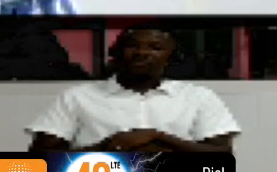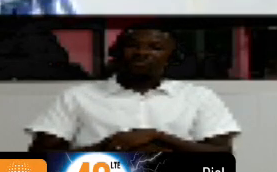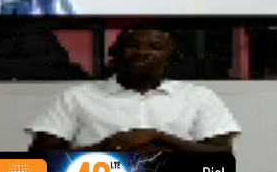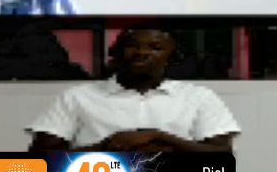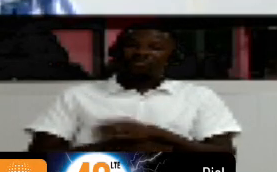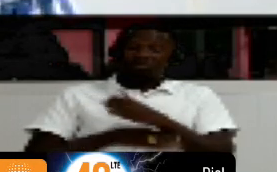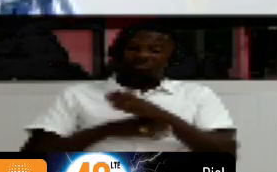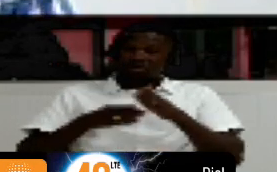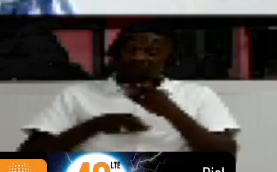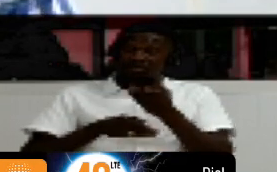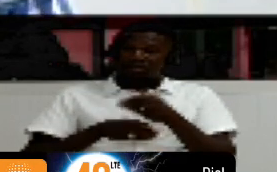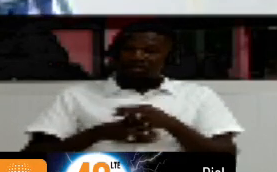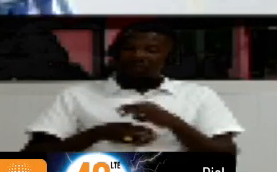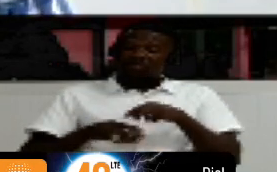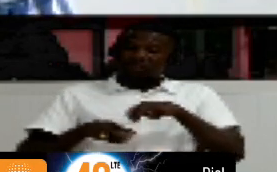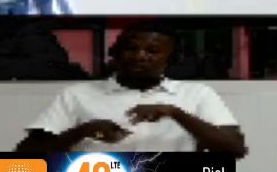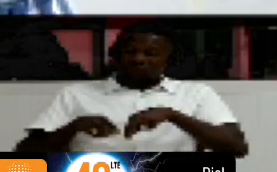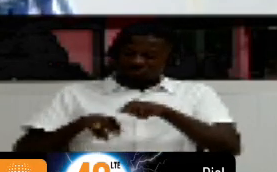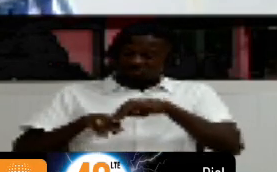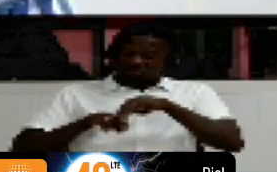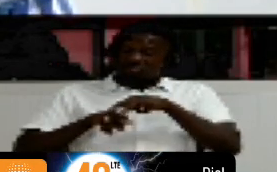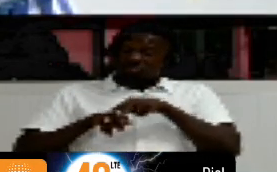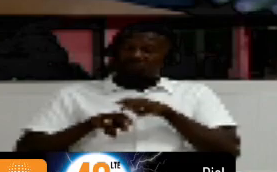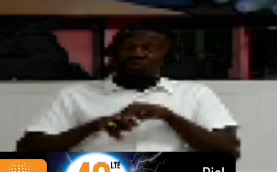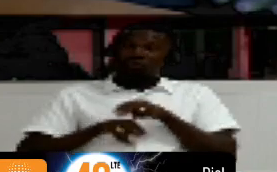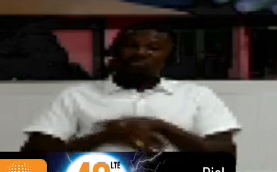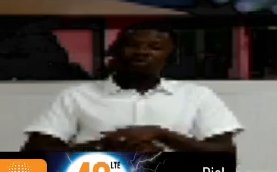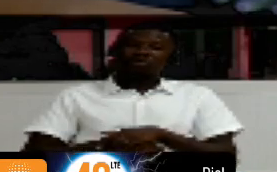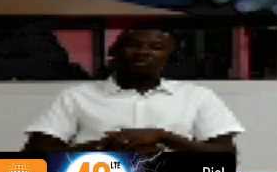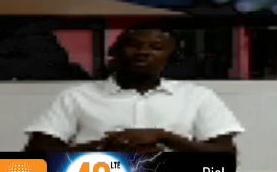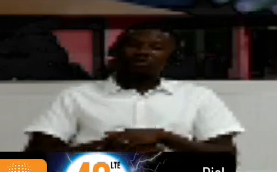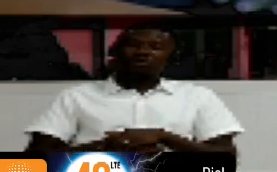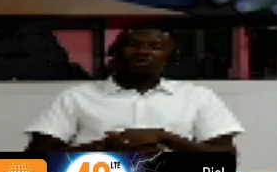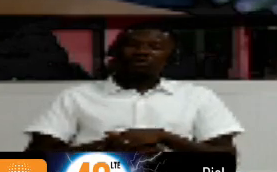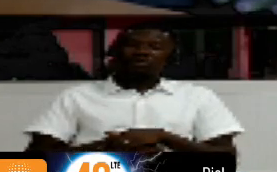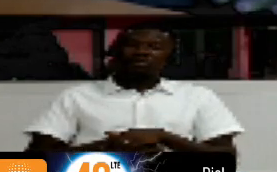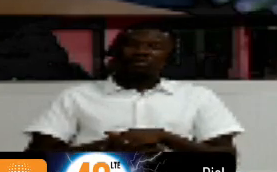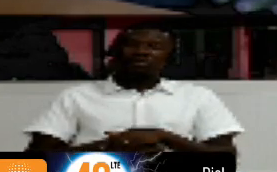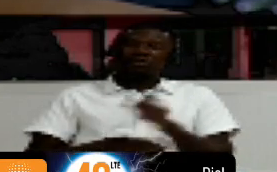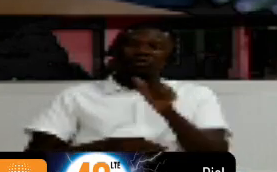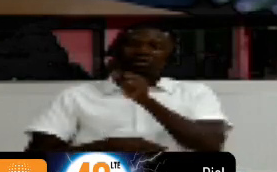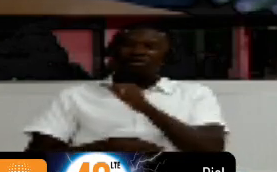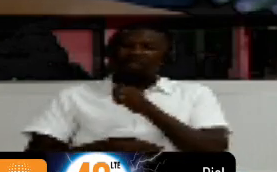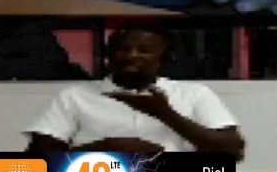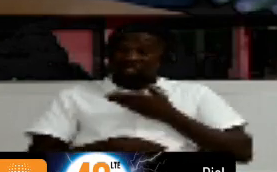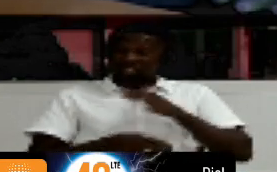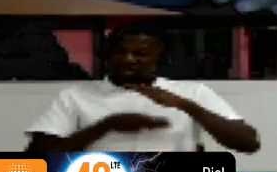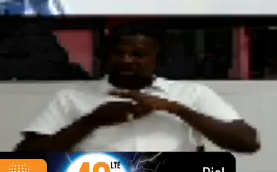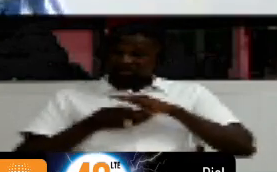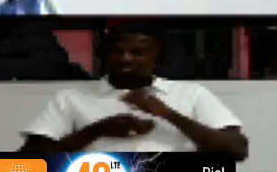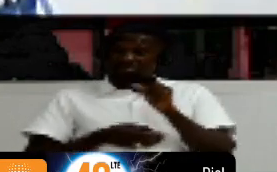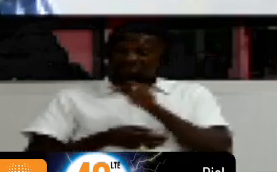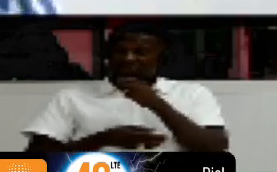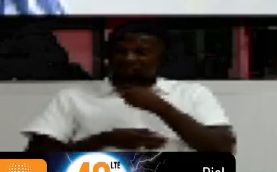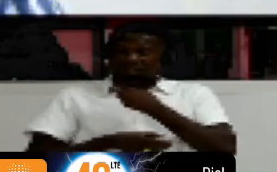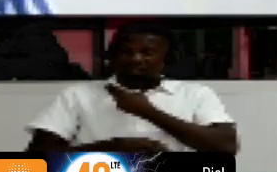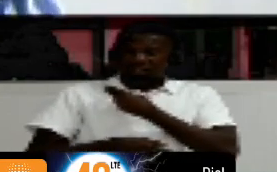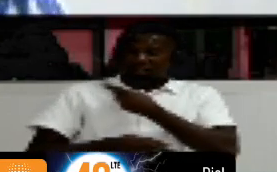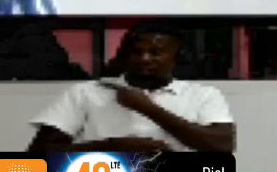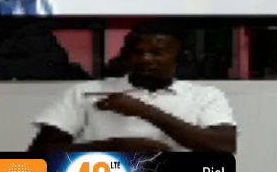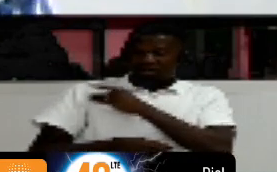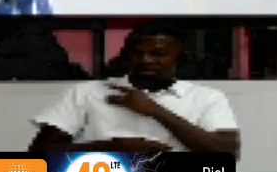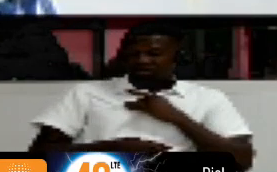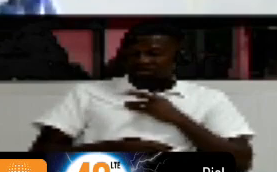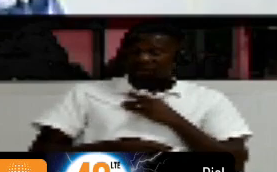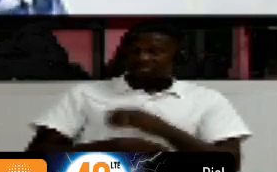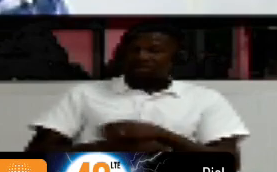And did the others receive any other treatments or operations? With Hassan, he was just taking